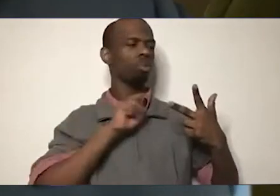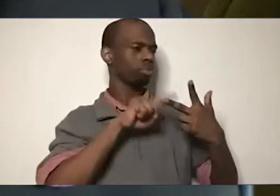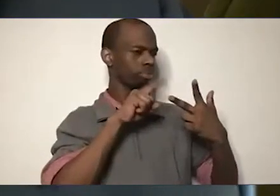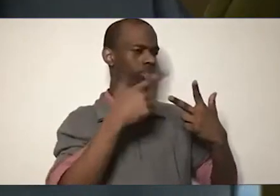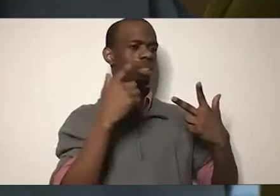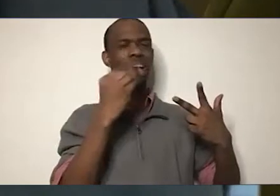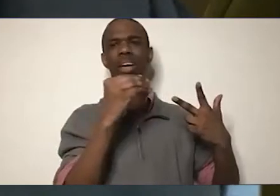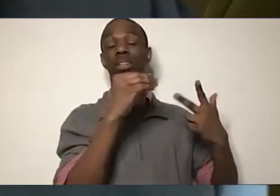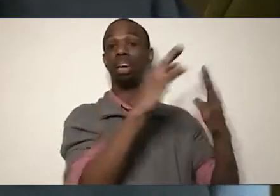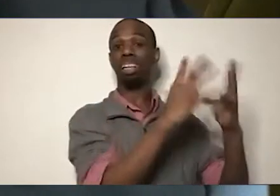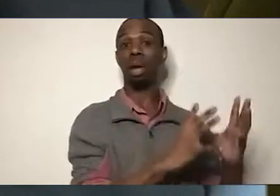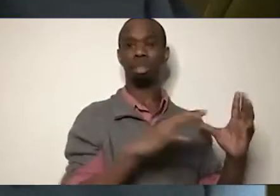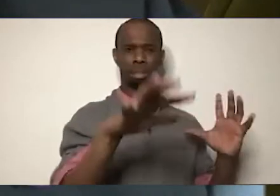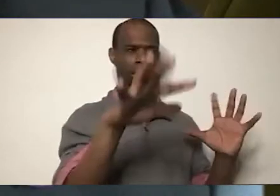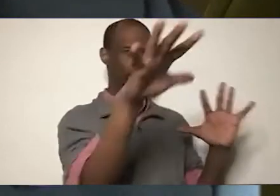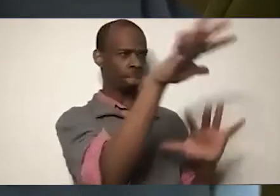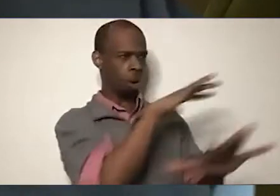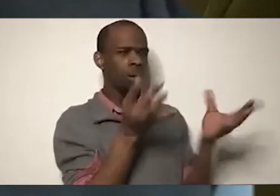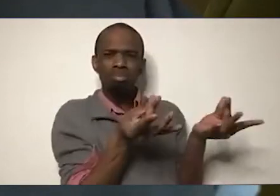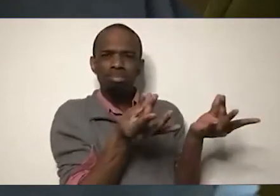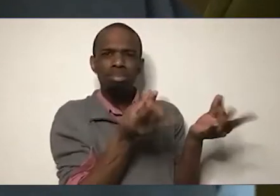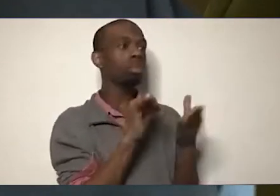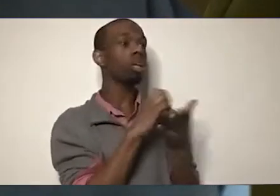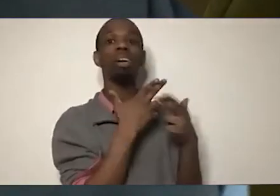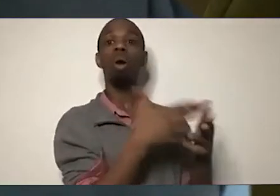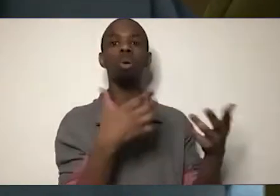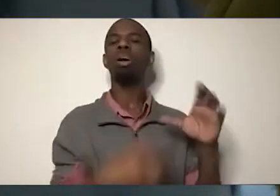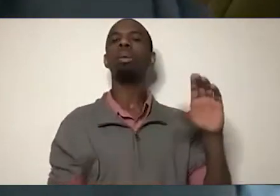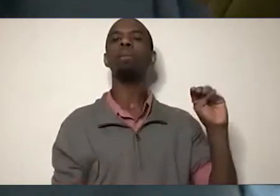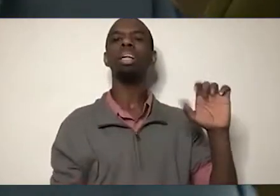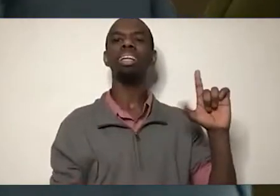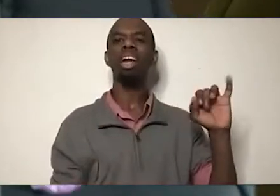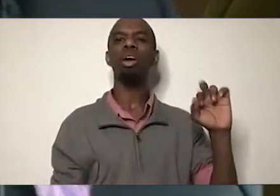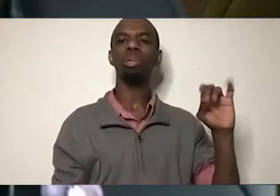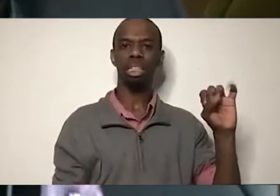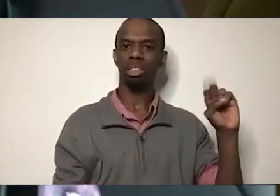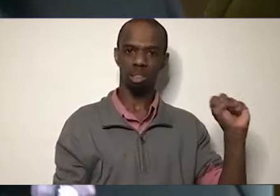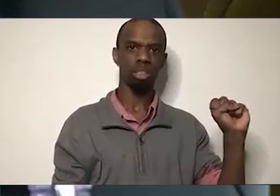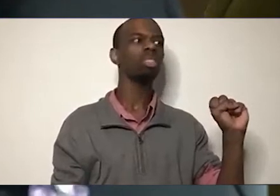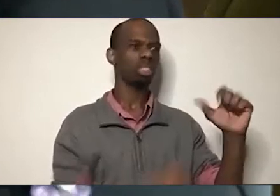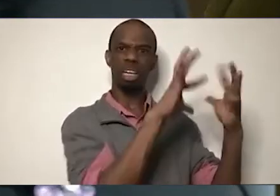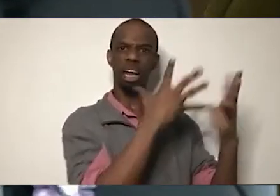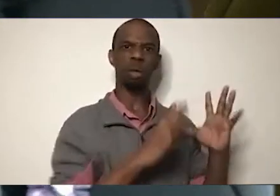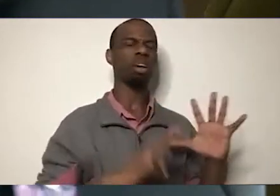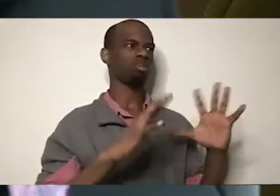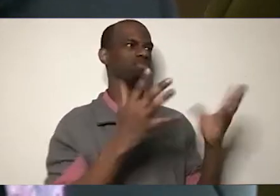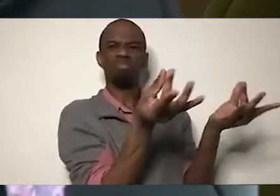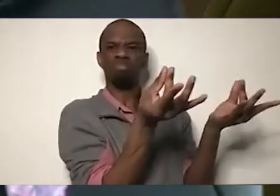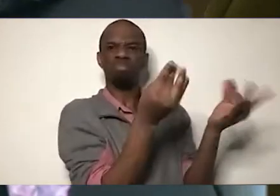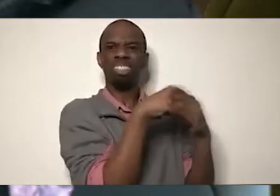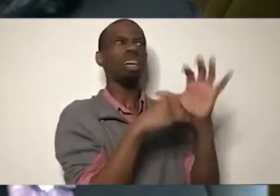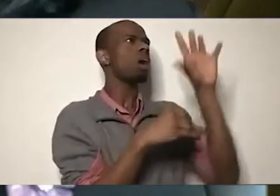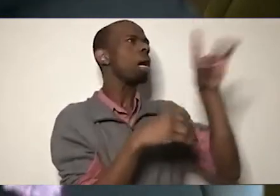possible. And that didn't change in our country. We maintained segregation. And in speaking with Dr. David Williams a few years ago at